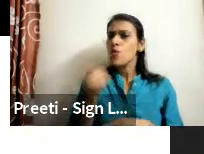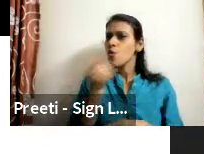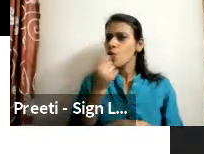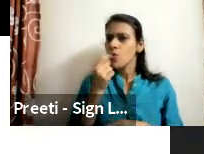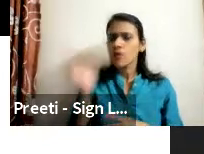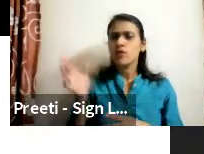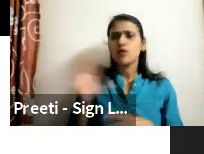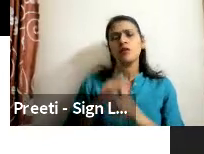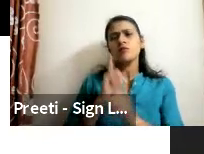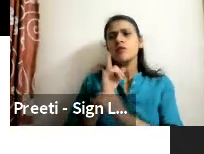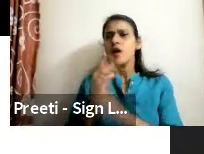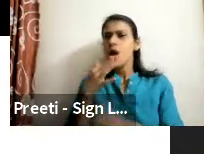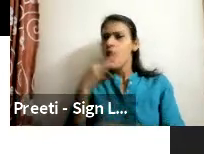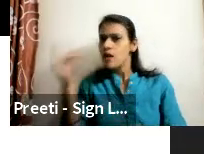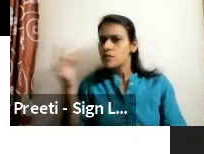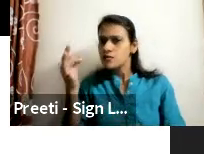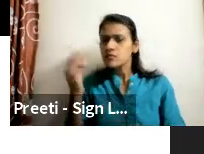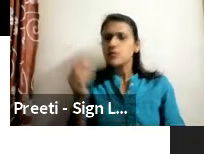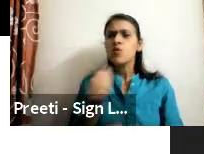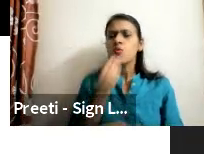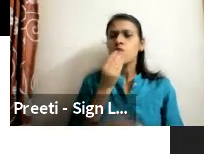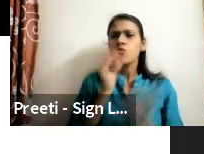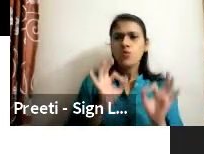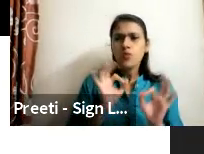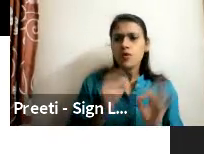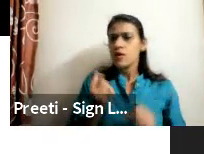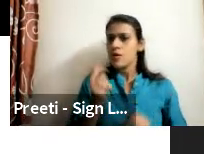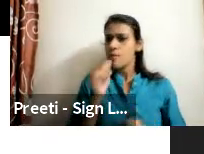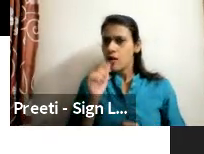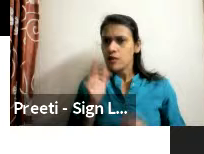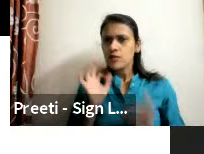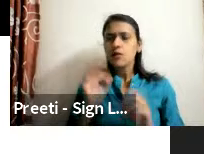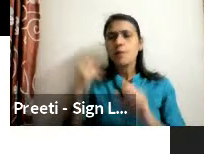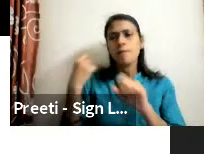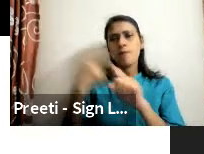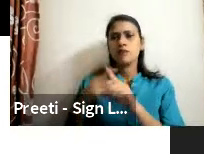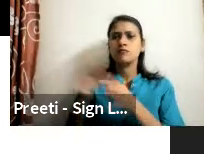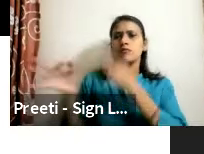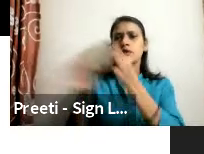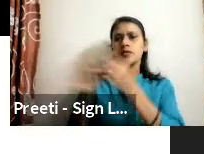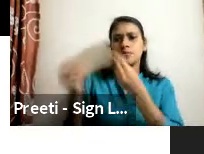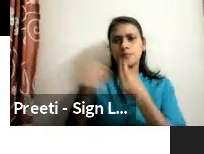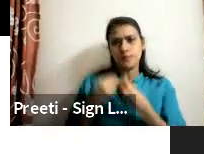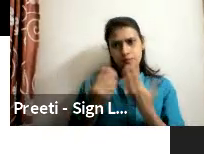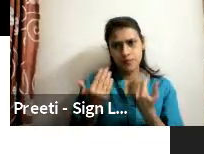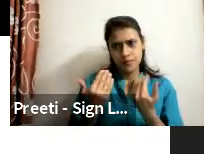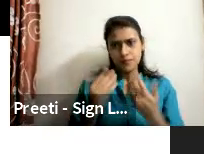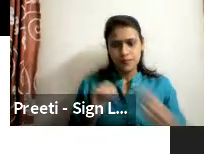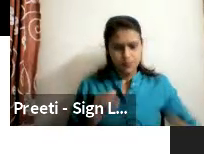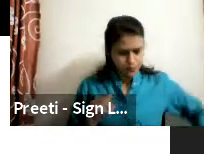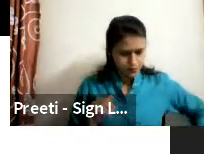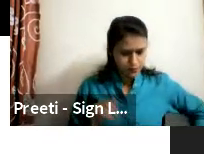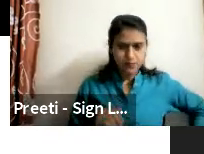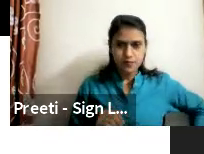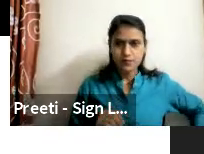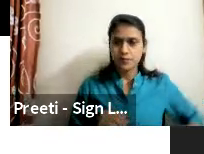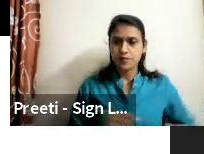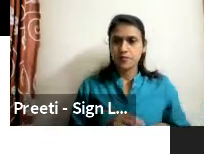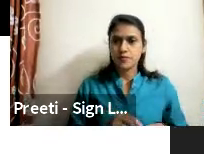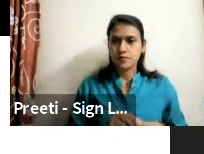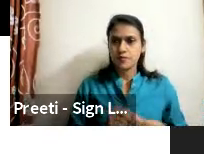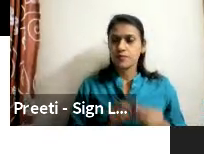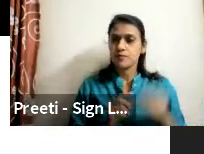diabetic physician, and he or she would advise you accordingly. Food which we eat should be low in carbohydrates.